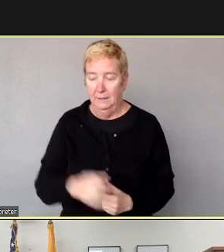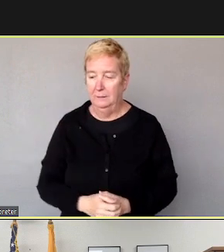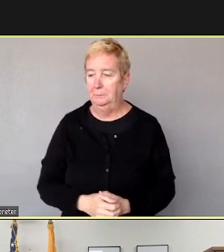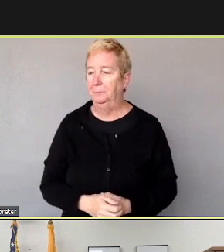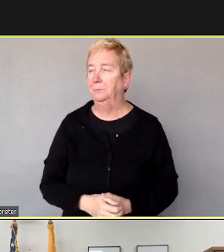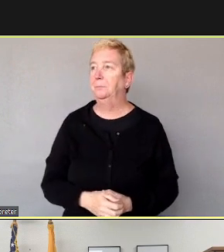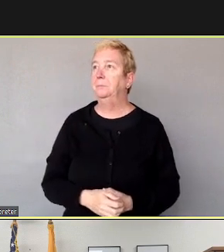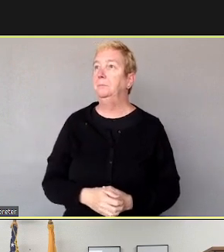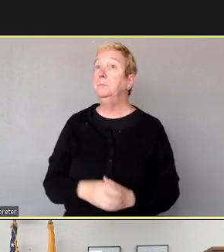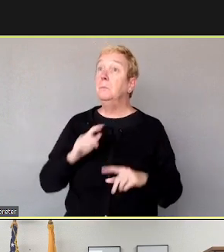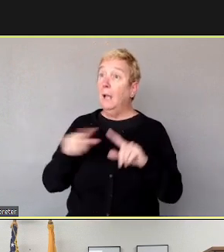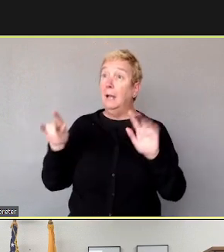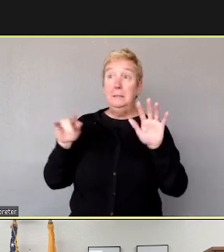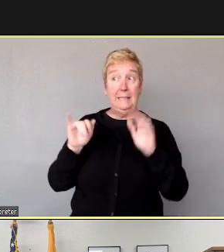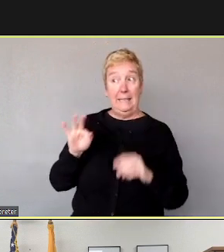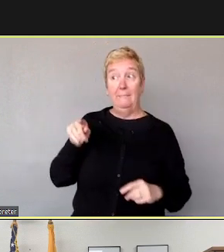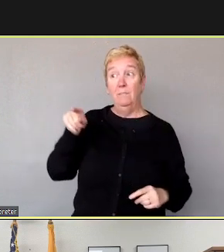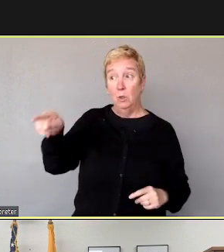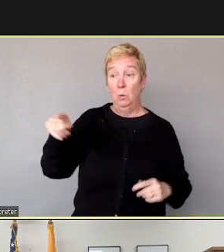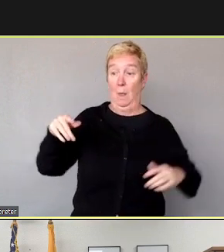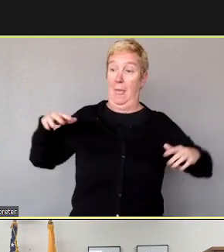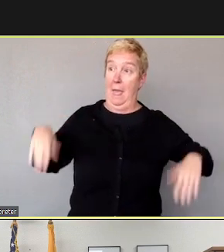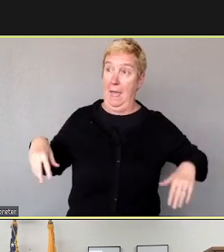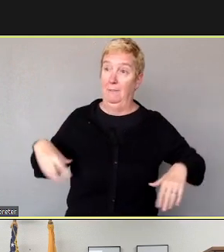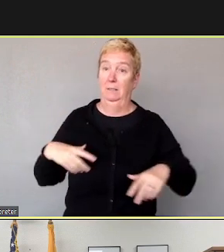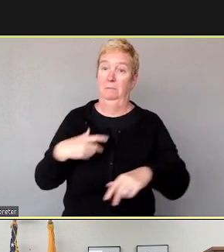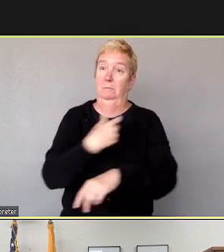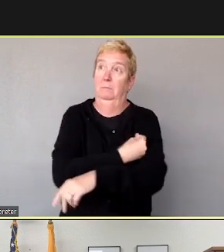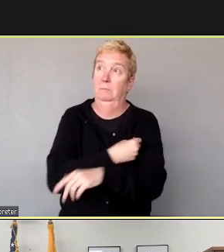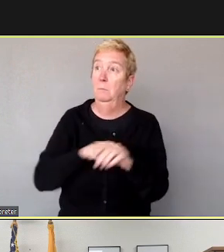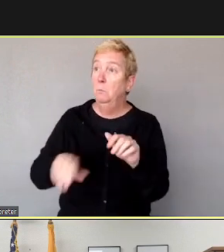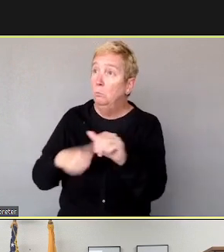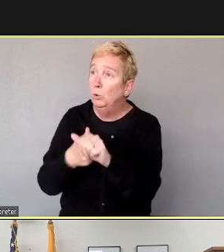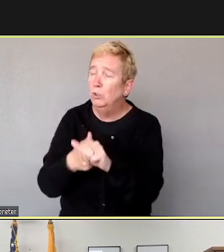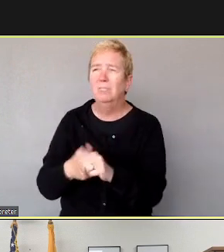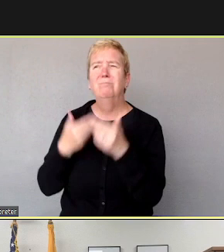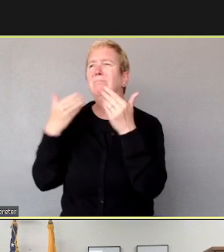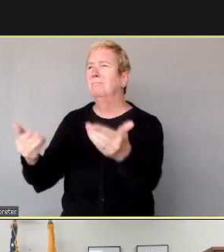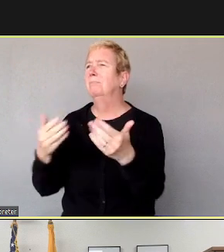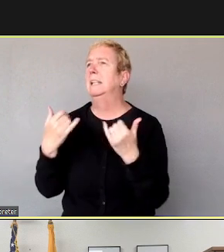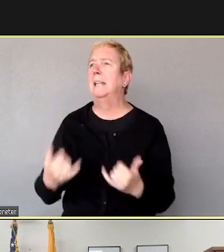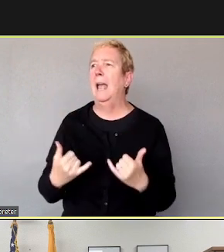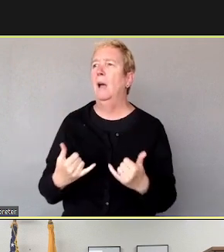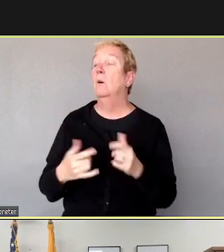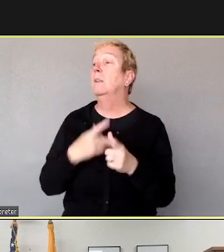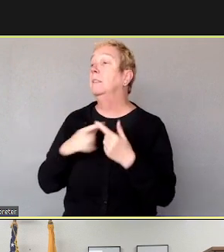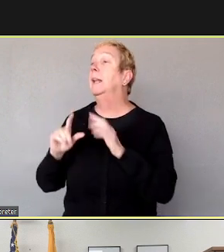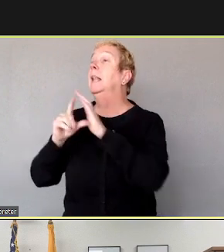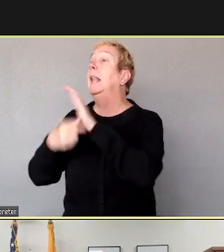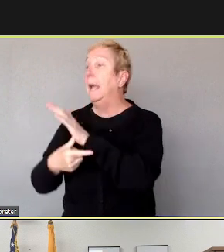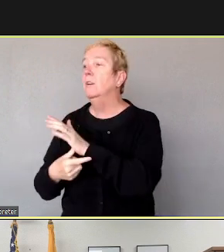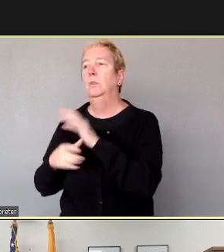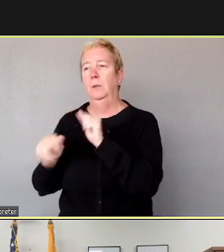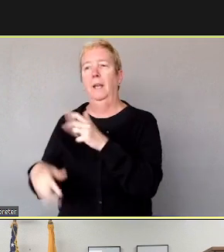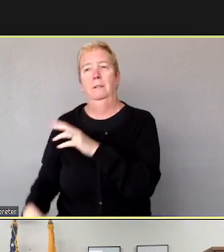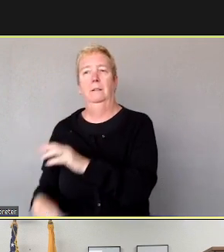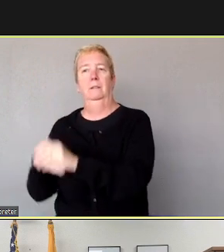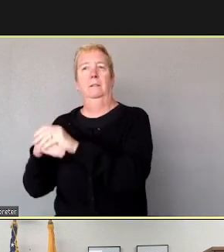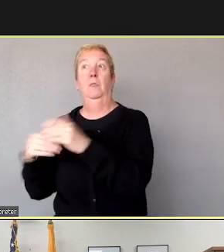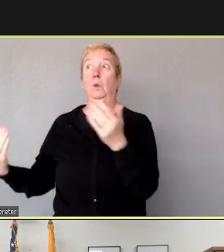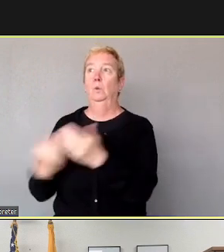meantime, if you're behind or overdue for a booster, there's no need to wait. You can get it now, and then you can get on board with the new